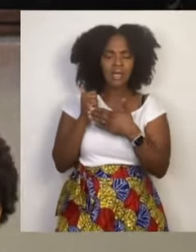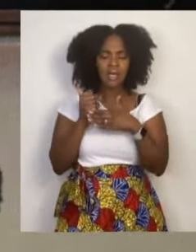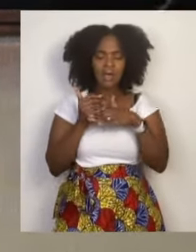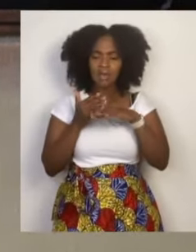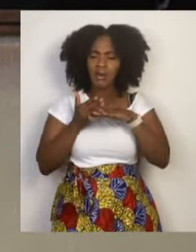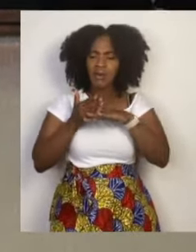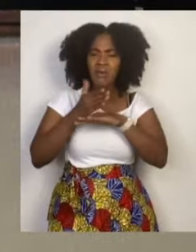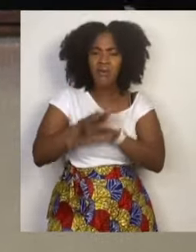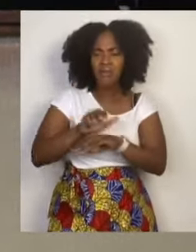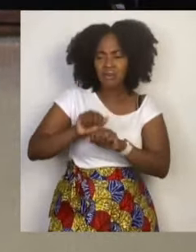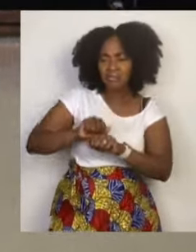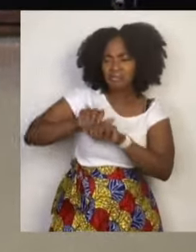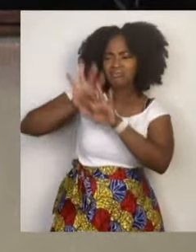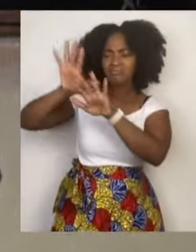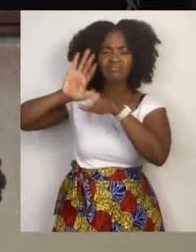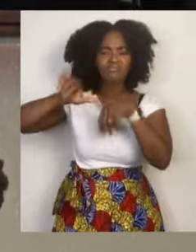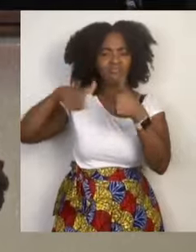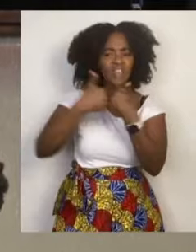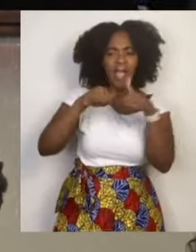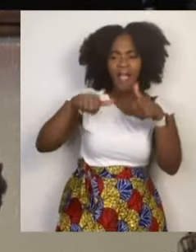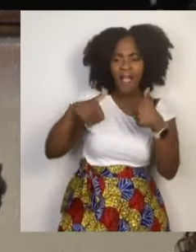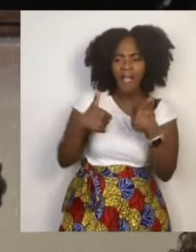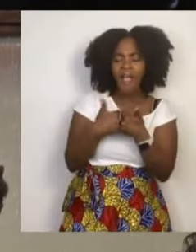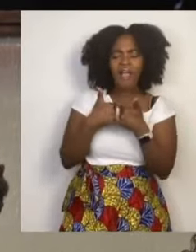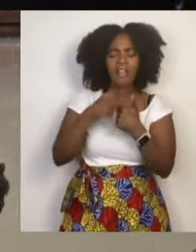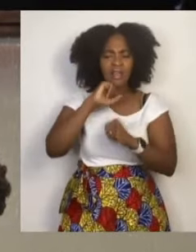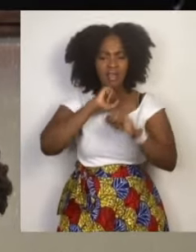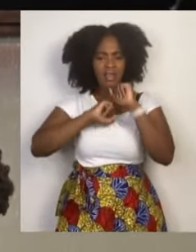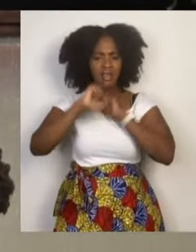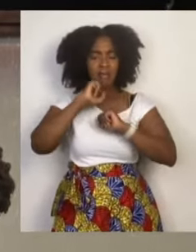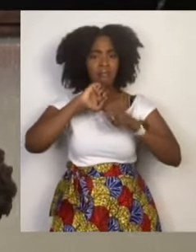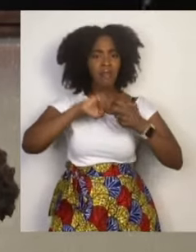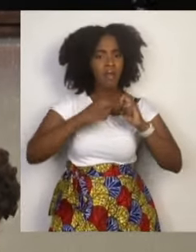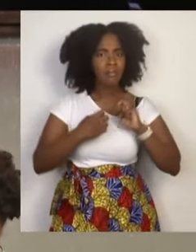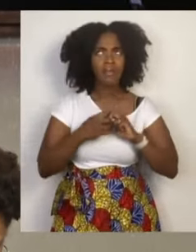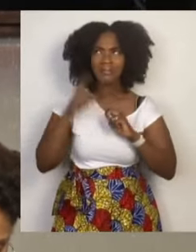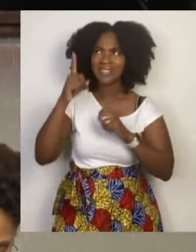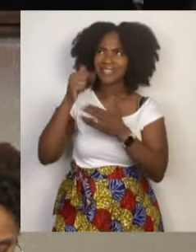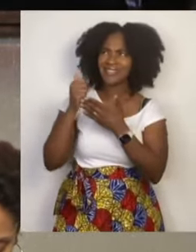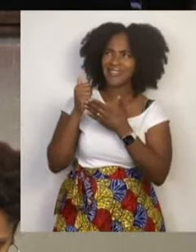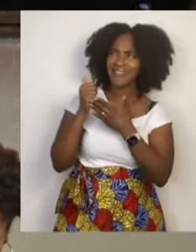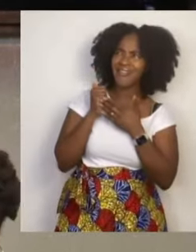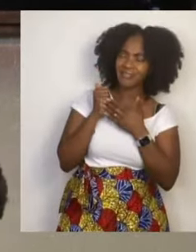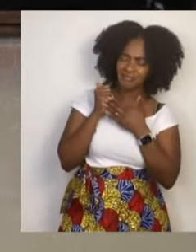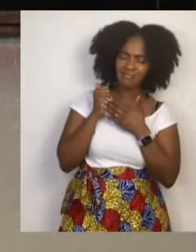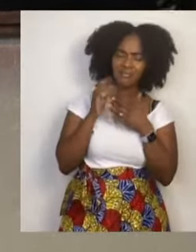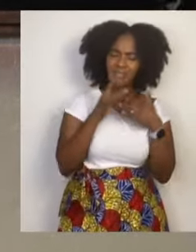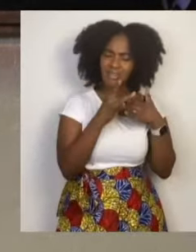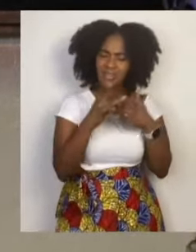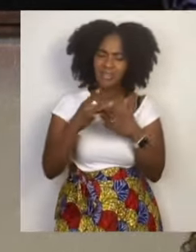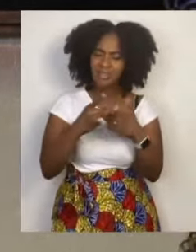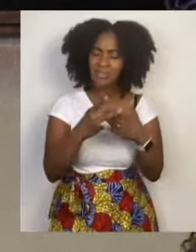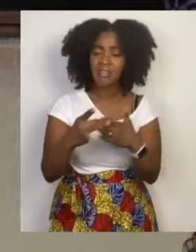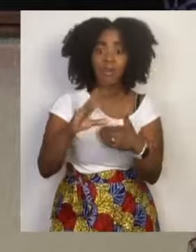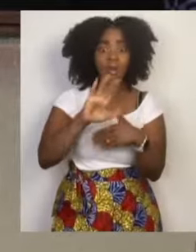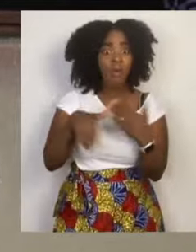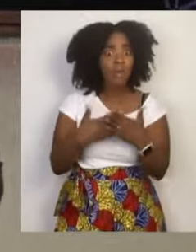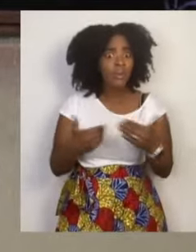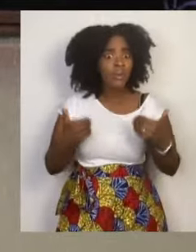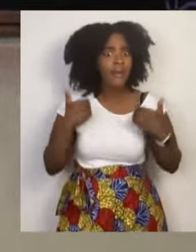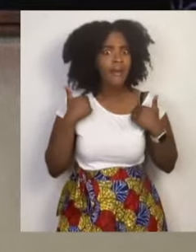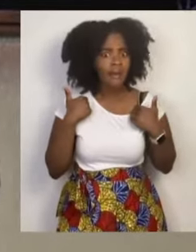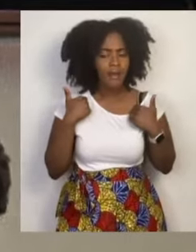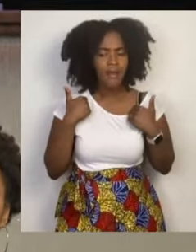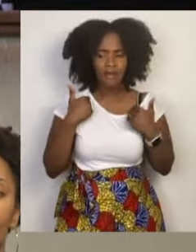and everything that we are, everything that we have, it's all because of that name that we just got done